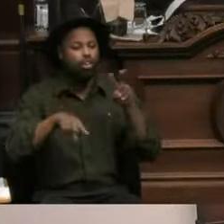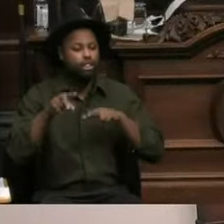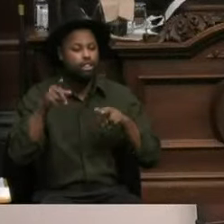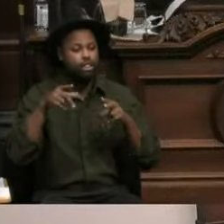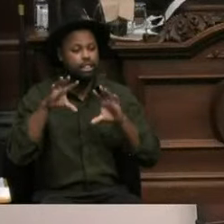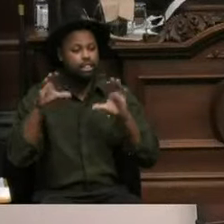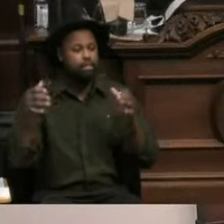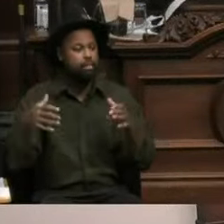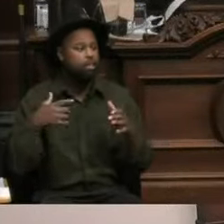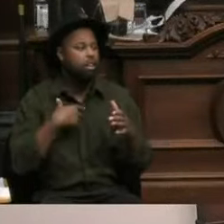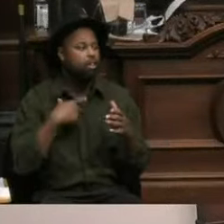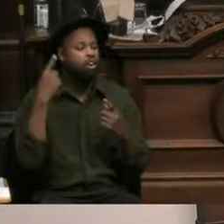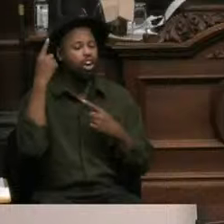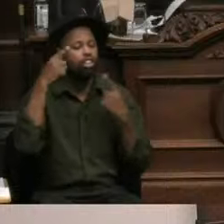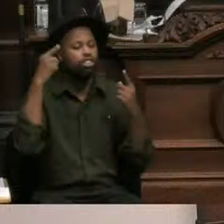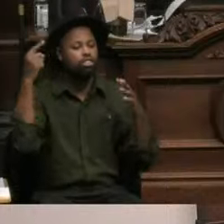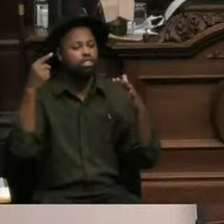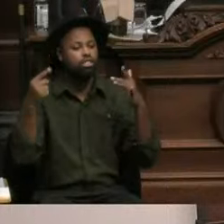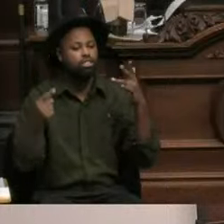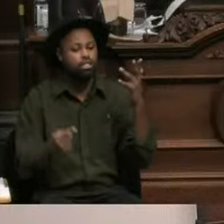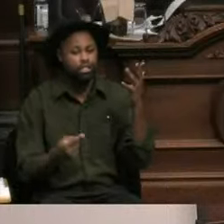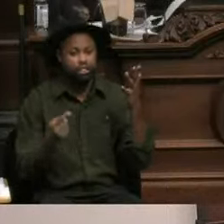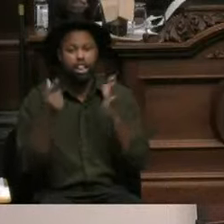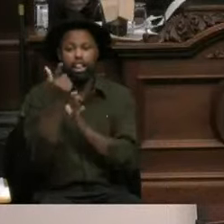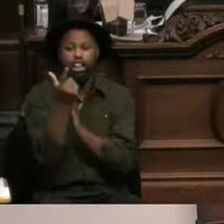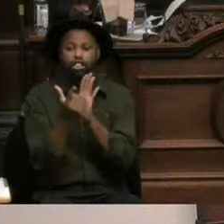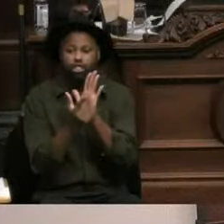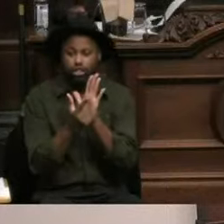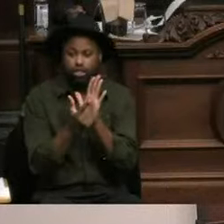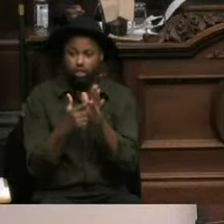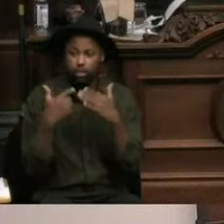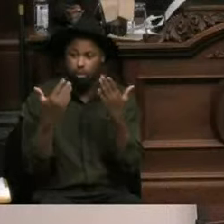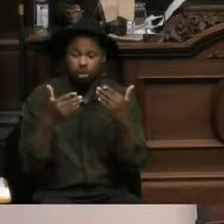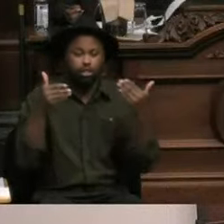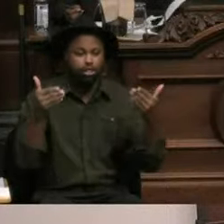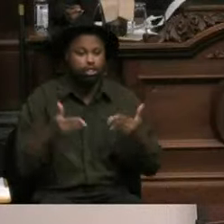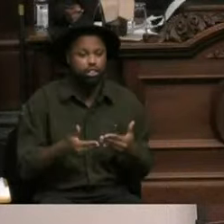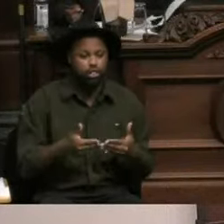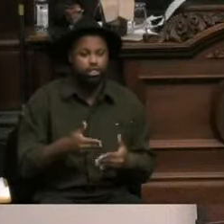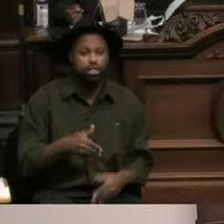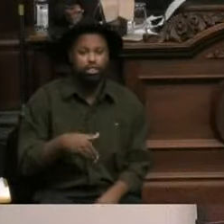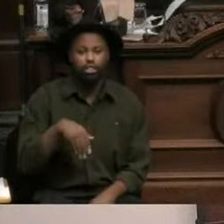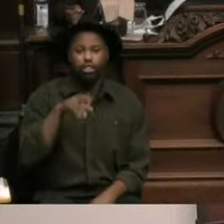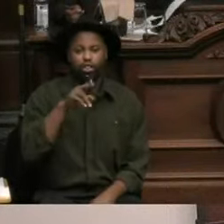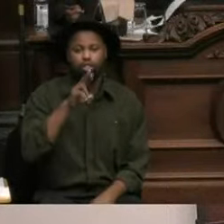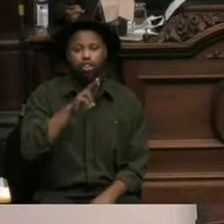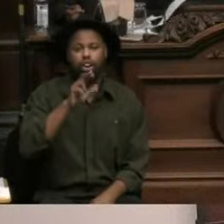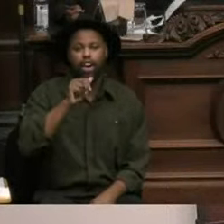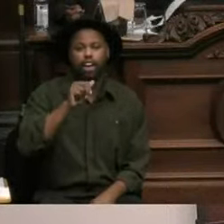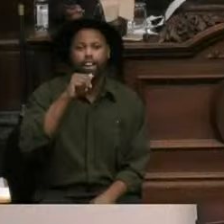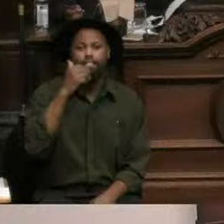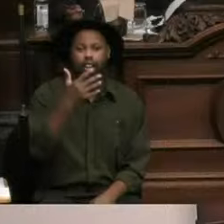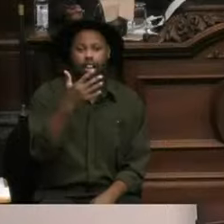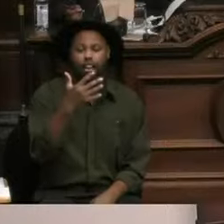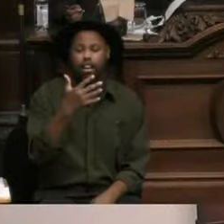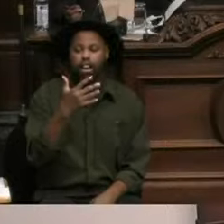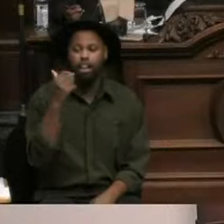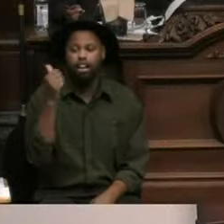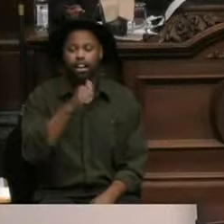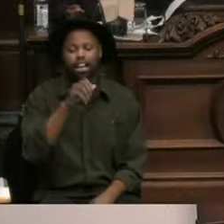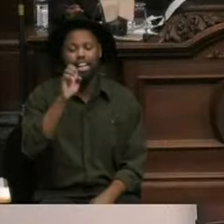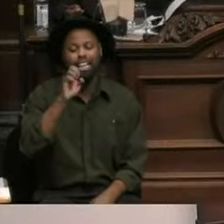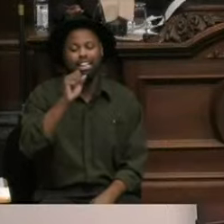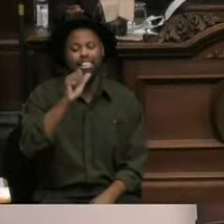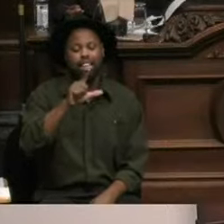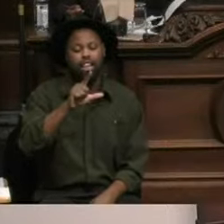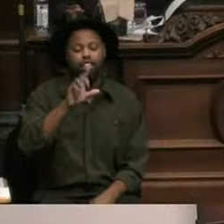recommends for consideration the following entitled legislation. Introductory number URA-5, designating the ESL Federal Credit